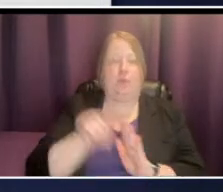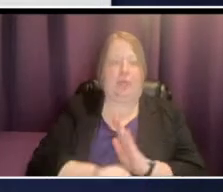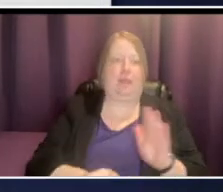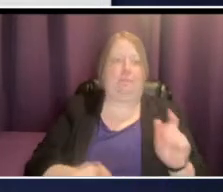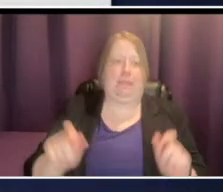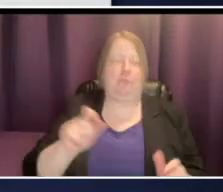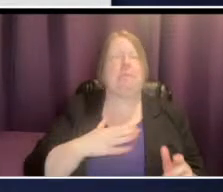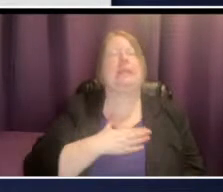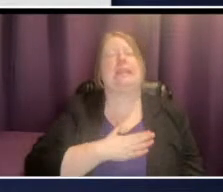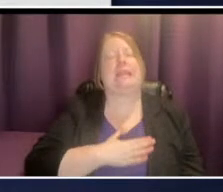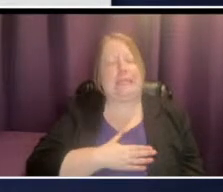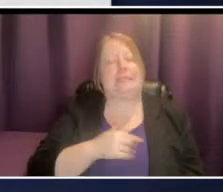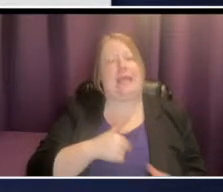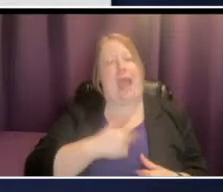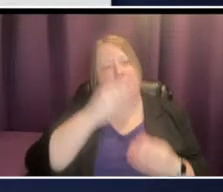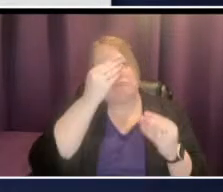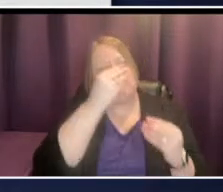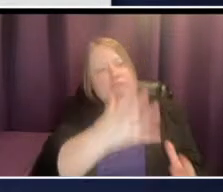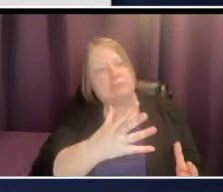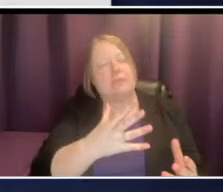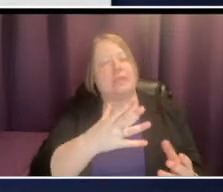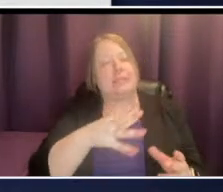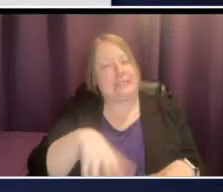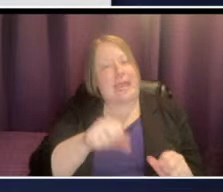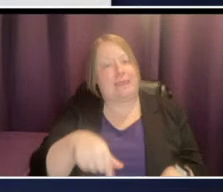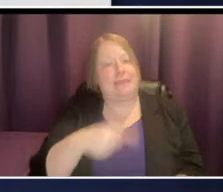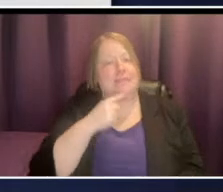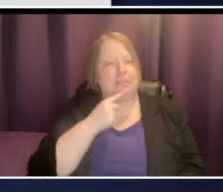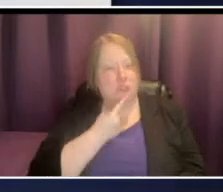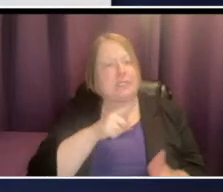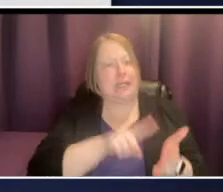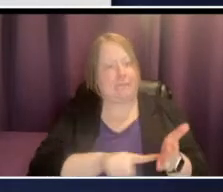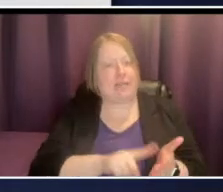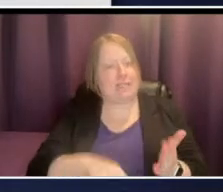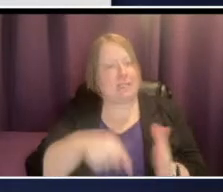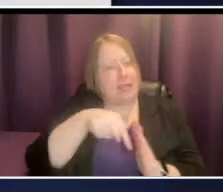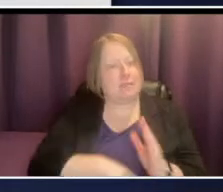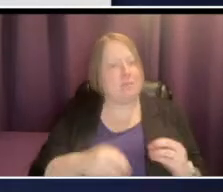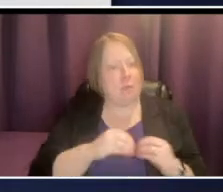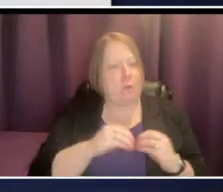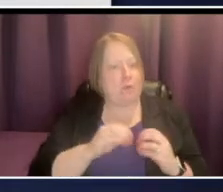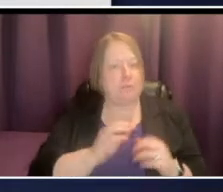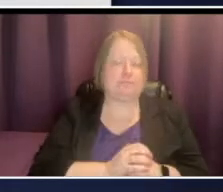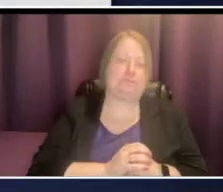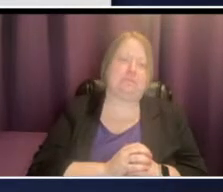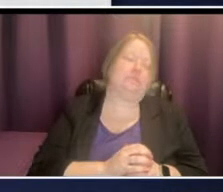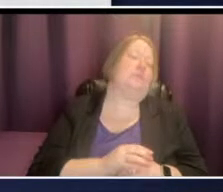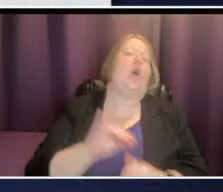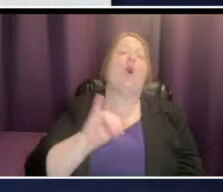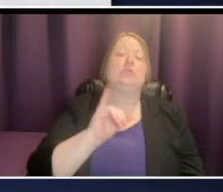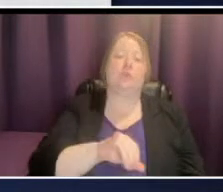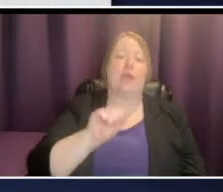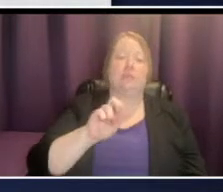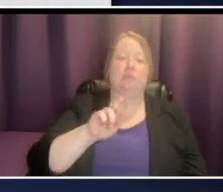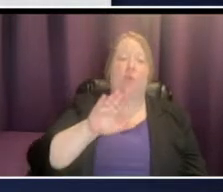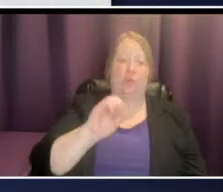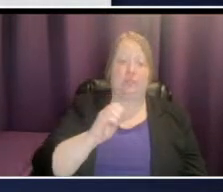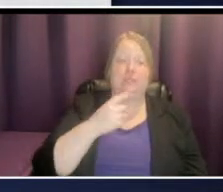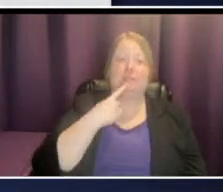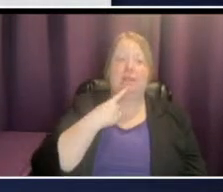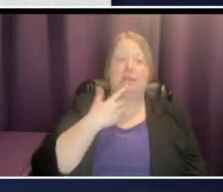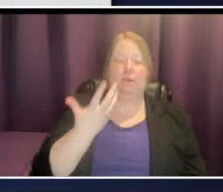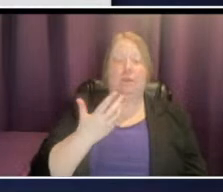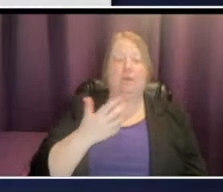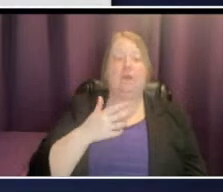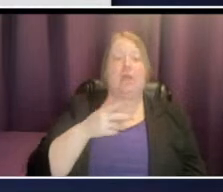tip seriously and investigate further. The source also made clear that the Proud Boys had detailed their plans